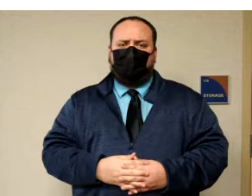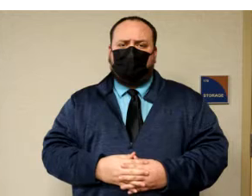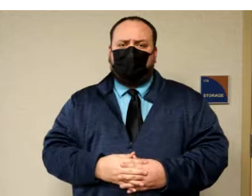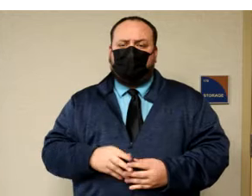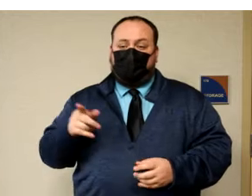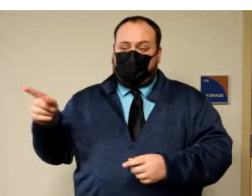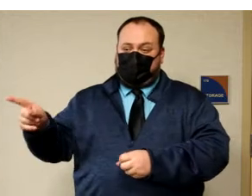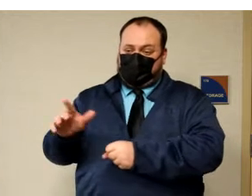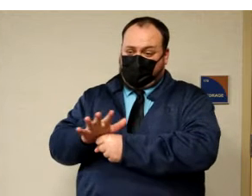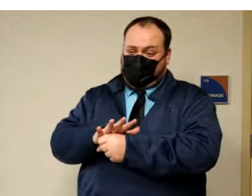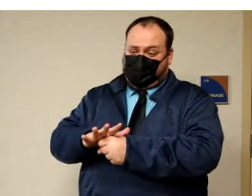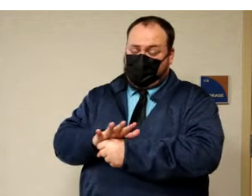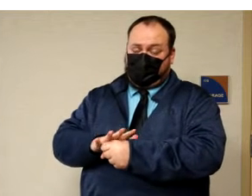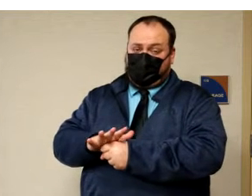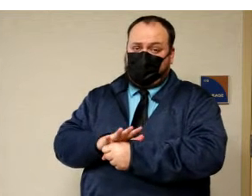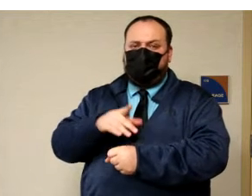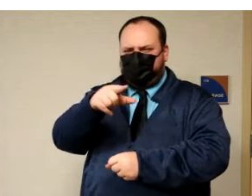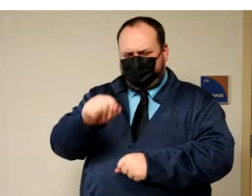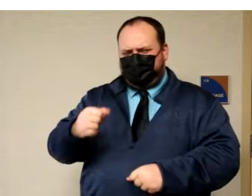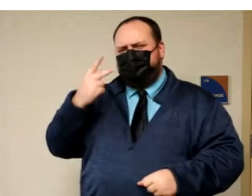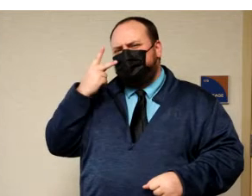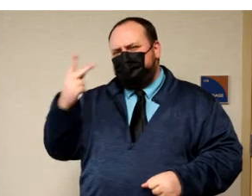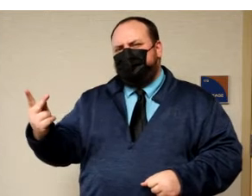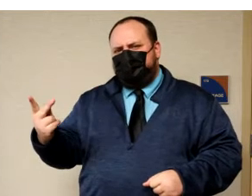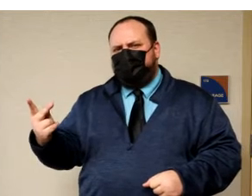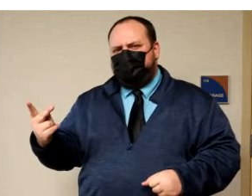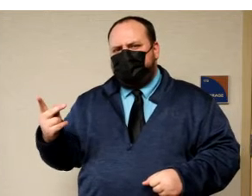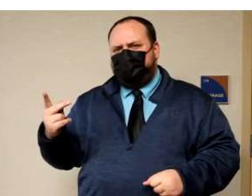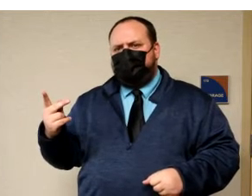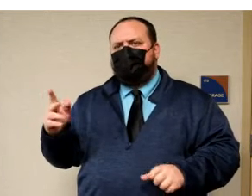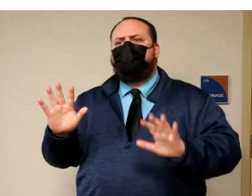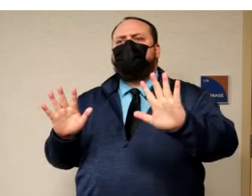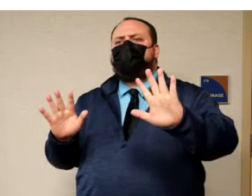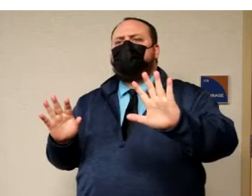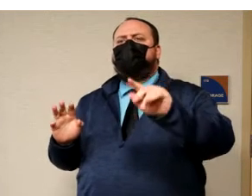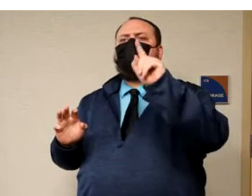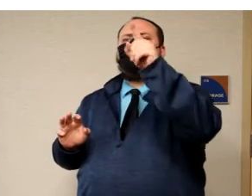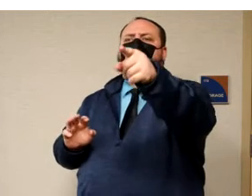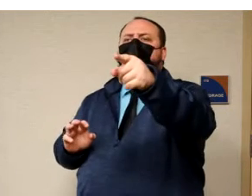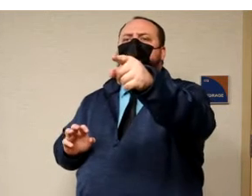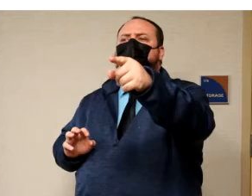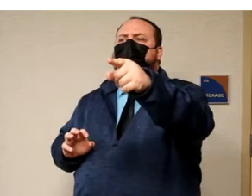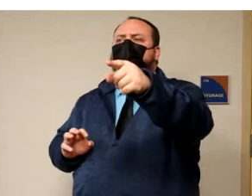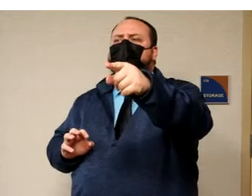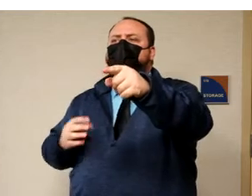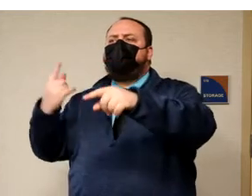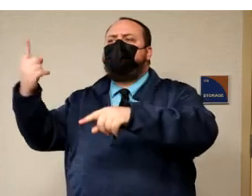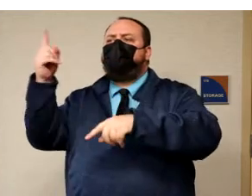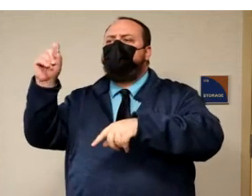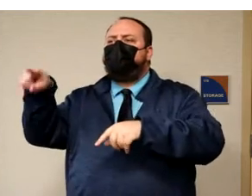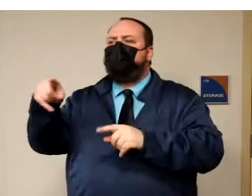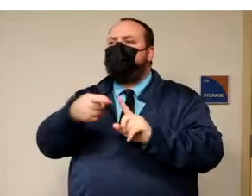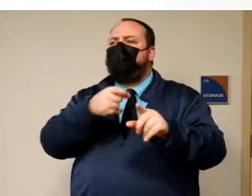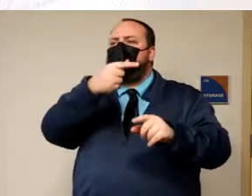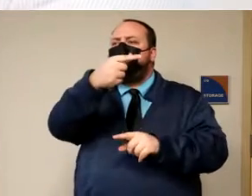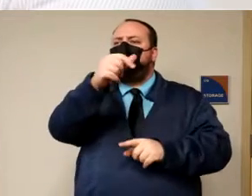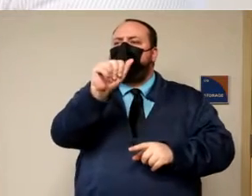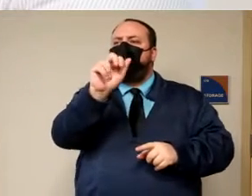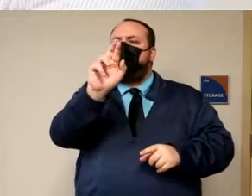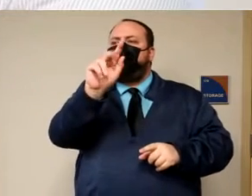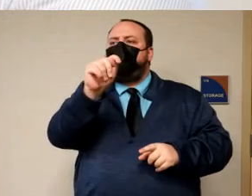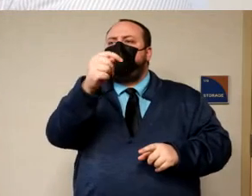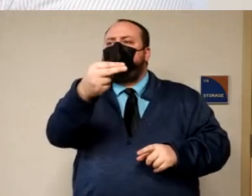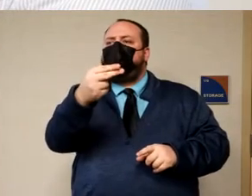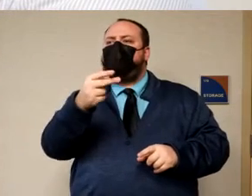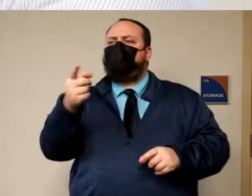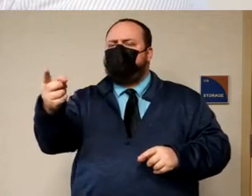district here, you can see, takes up kind of the north. One question. So remind me the